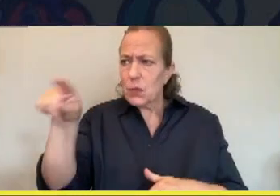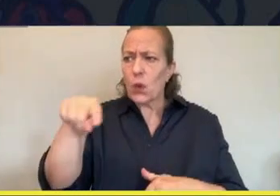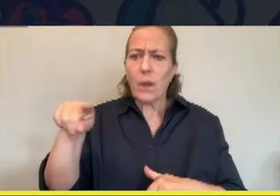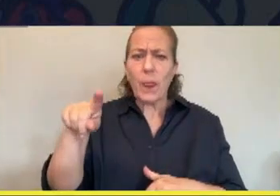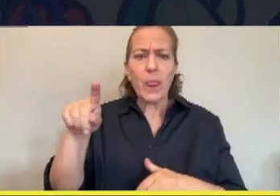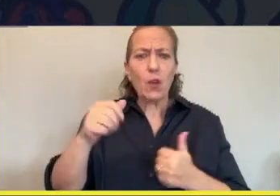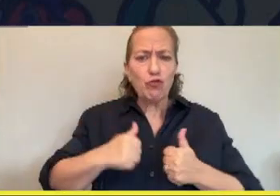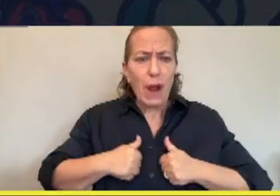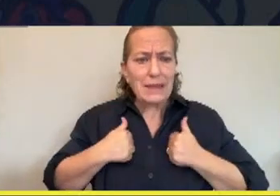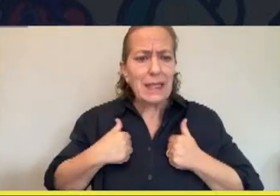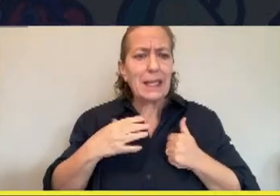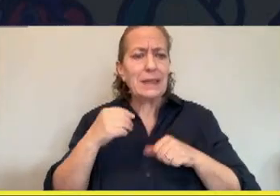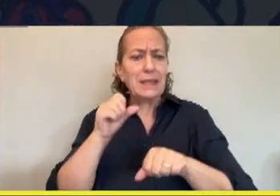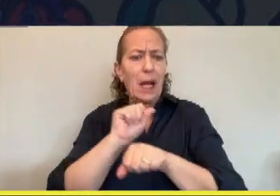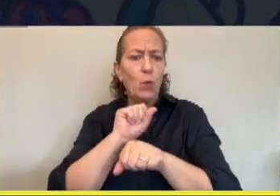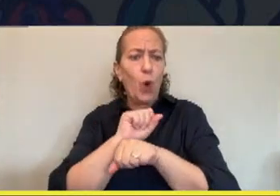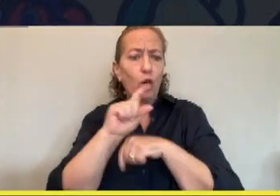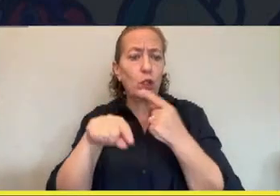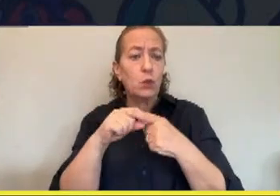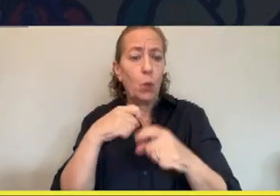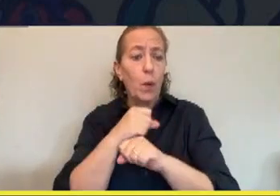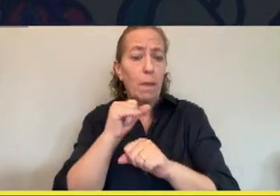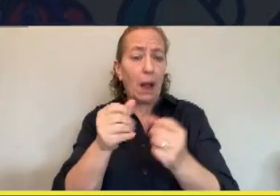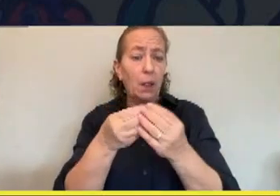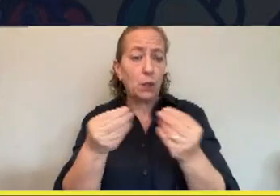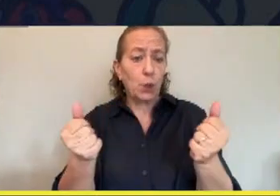we address these solutions.